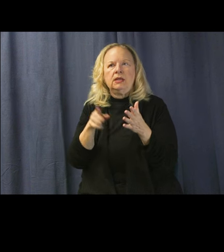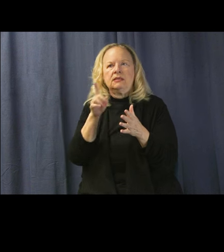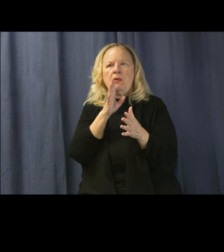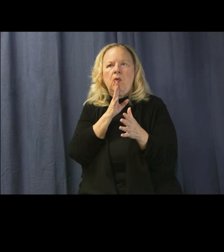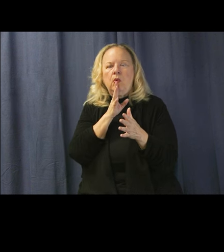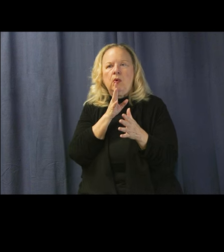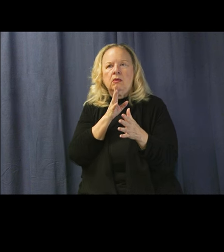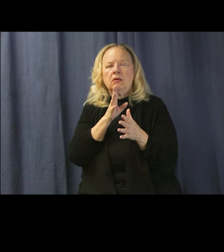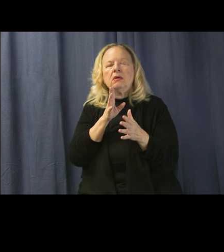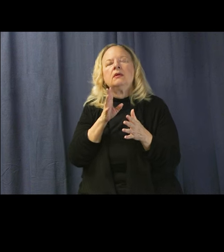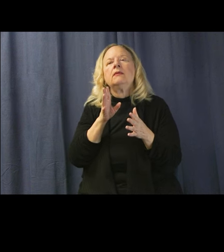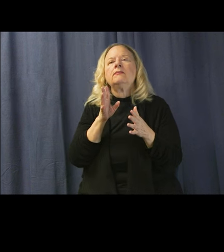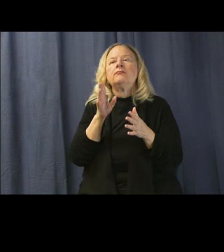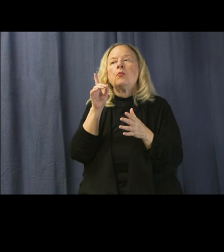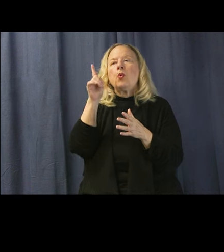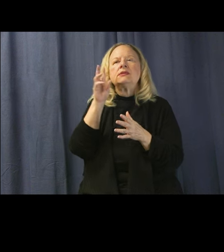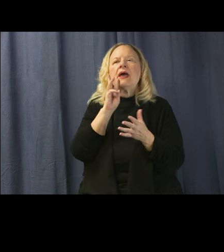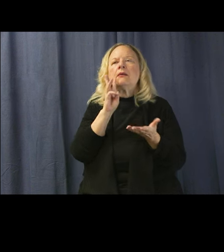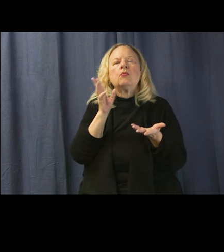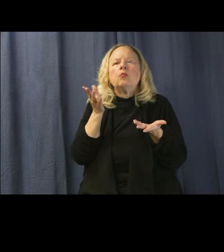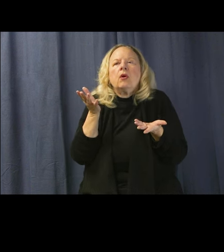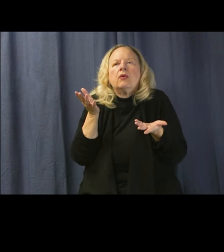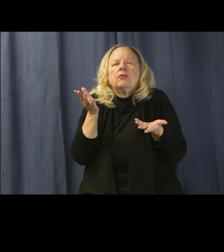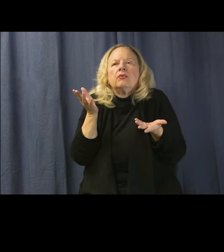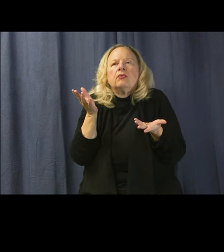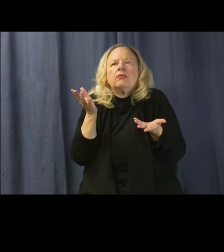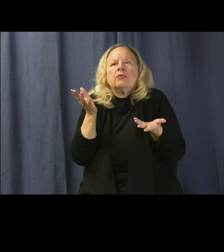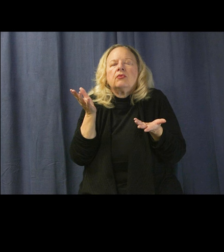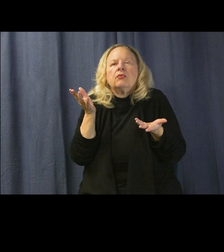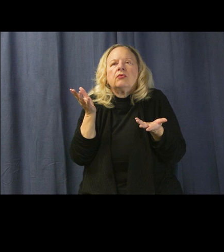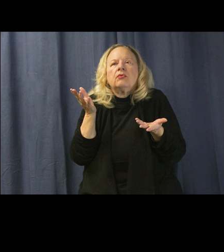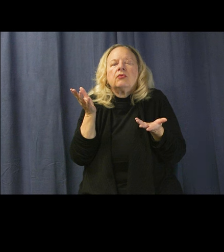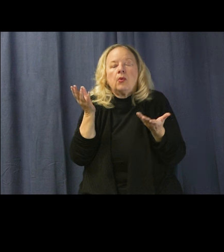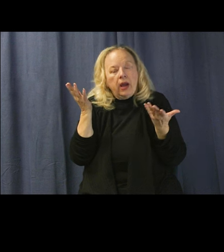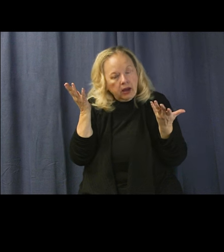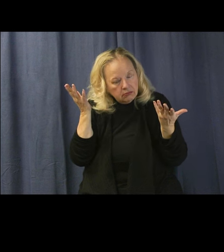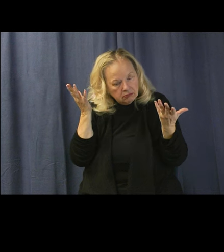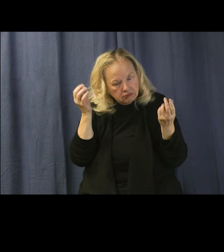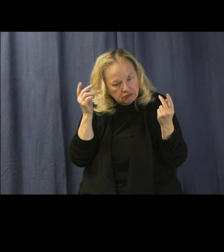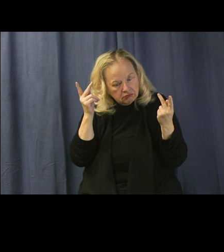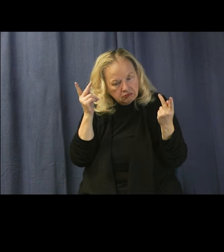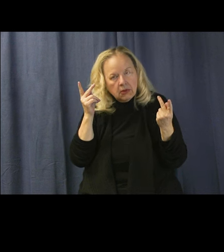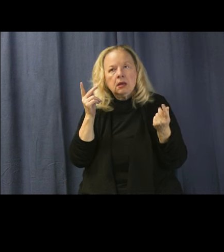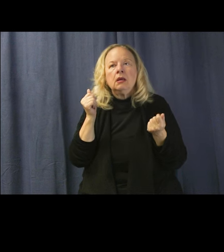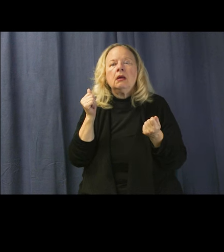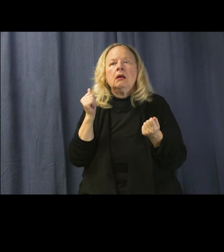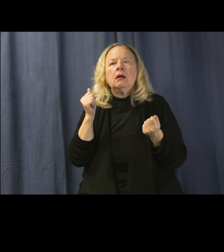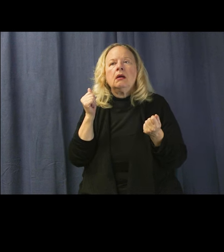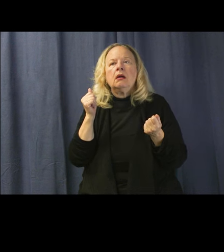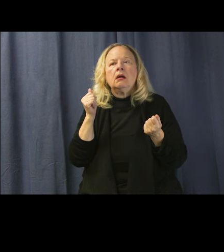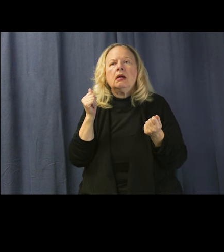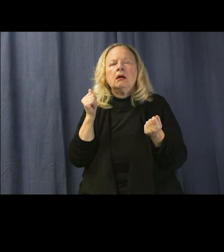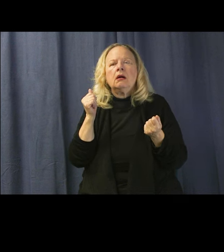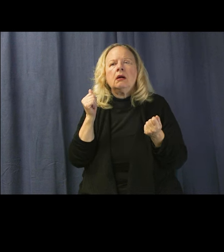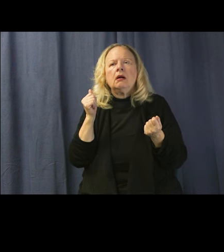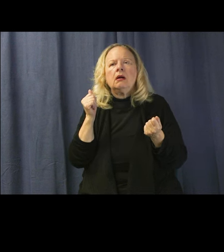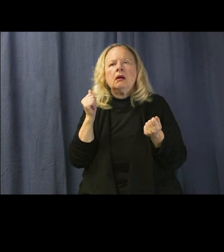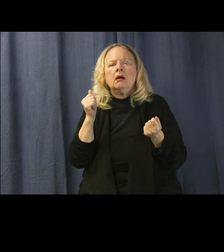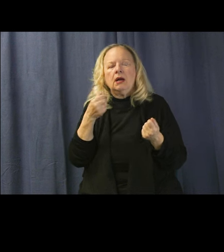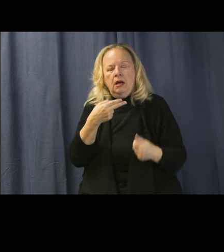example. What is that? Water, all right? But what is it